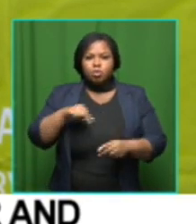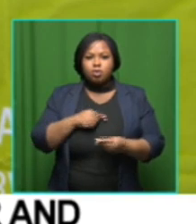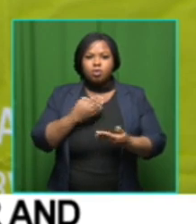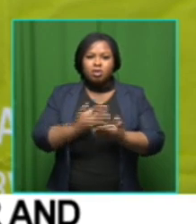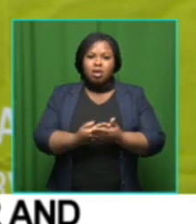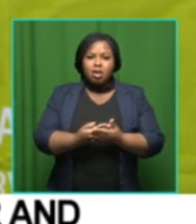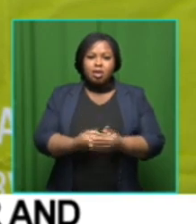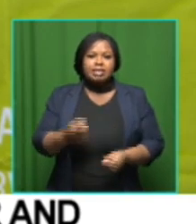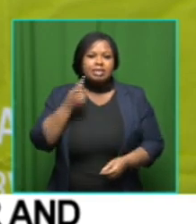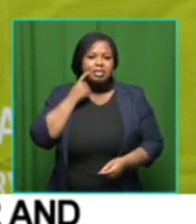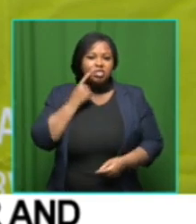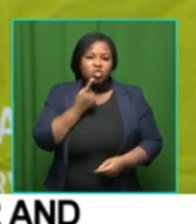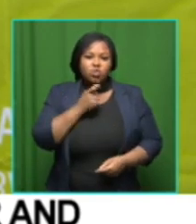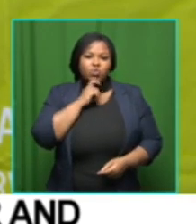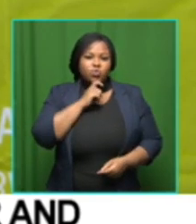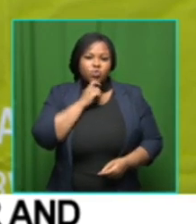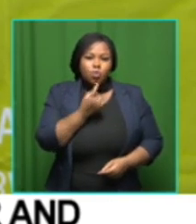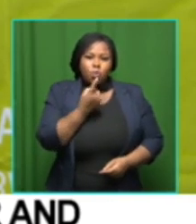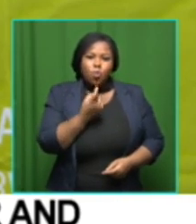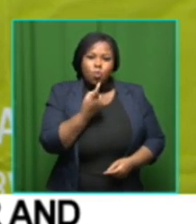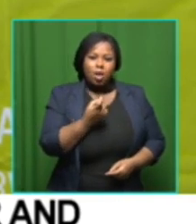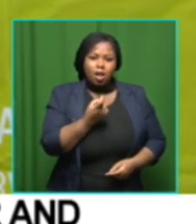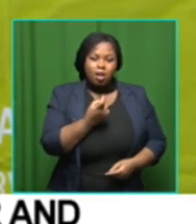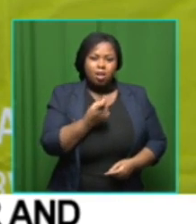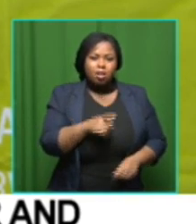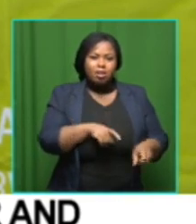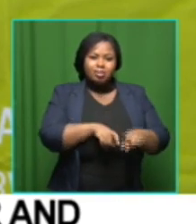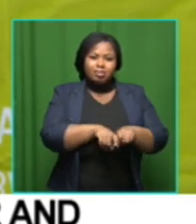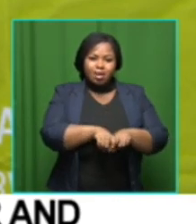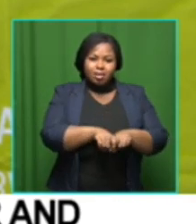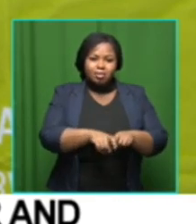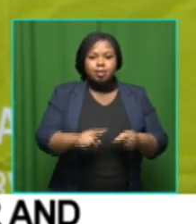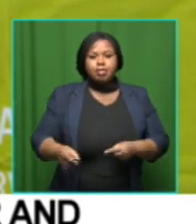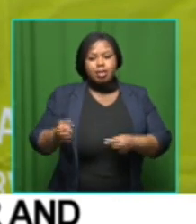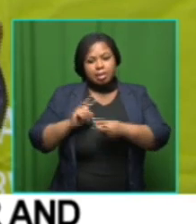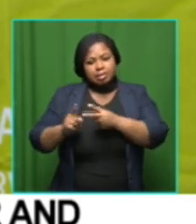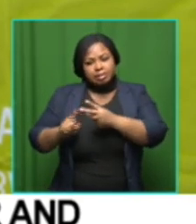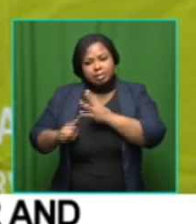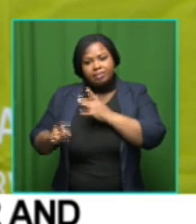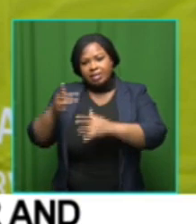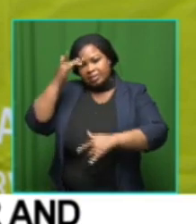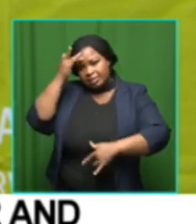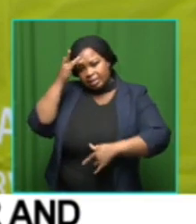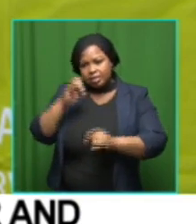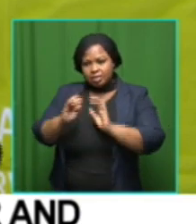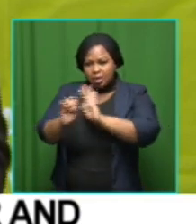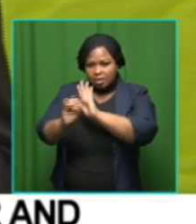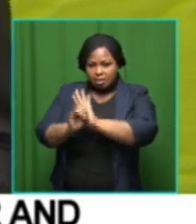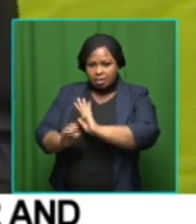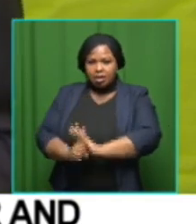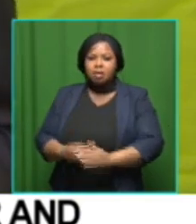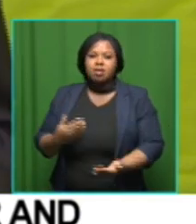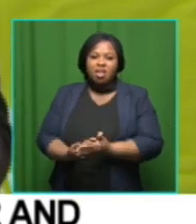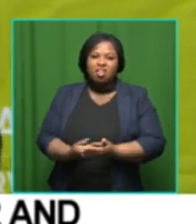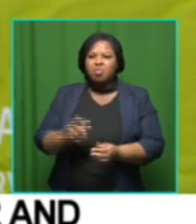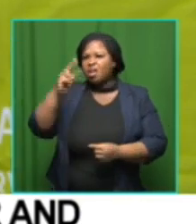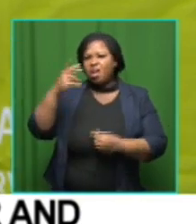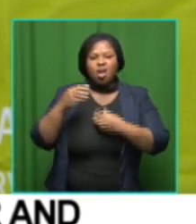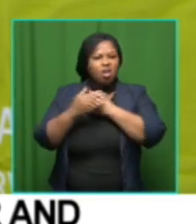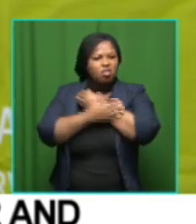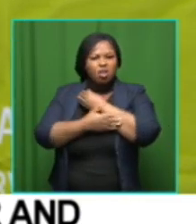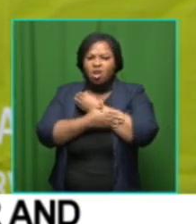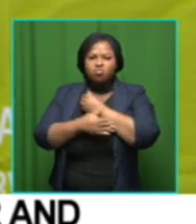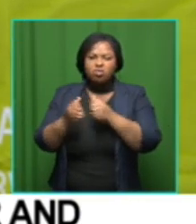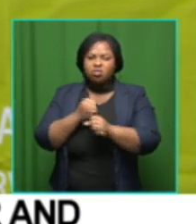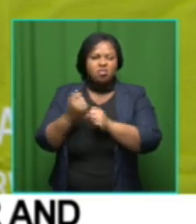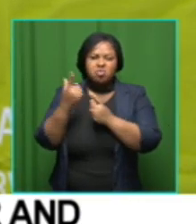testing capabilities that don't necessarily exist in any other part of the world. And therefore, what Dr. Chetty is saying, that we don't necessarily need to